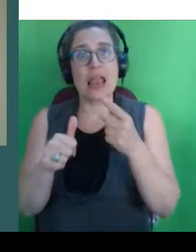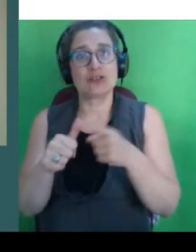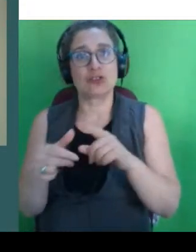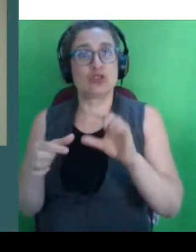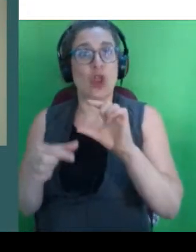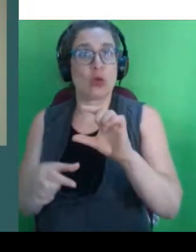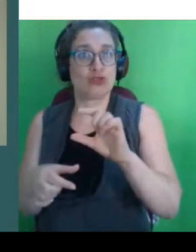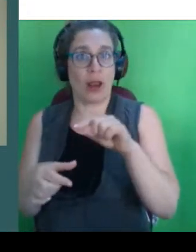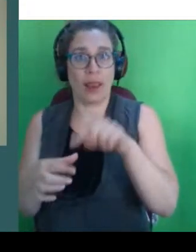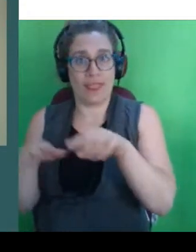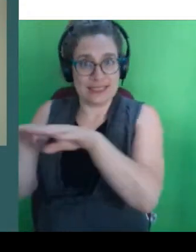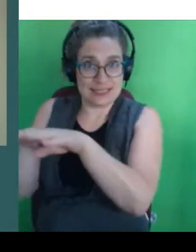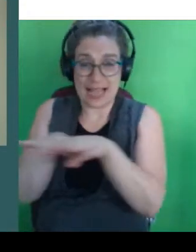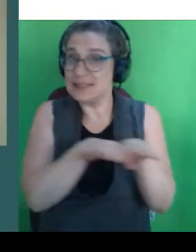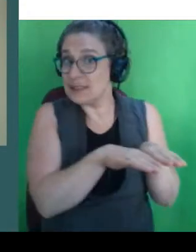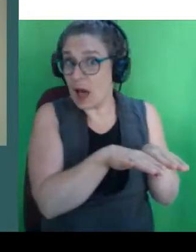standardized,